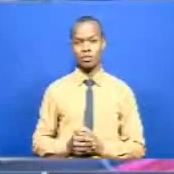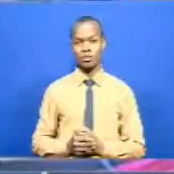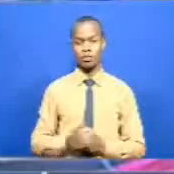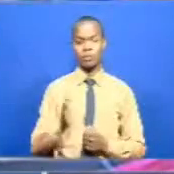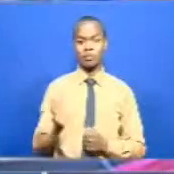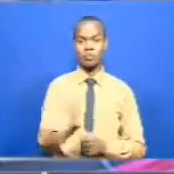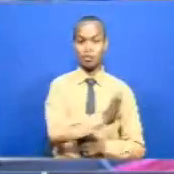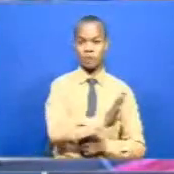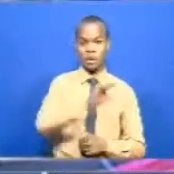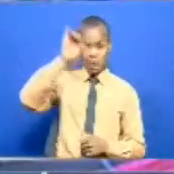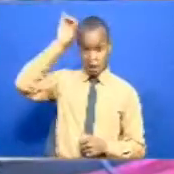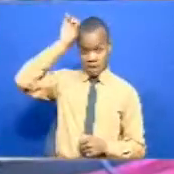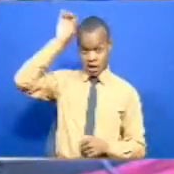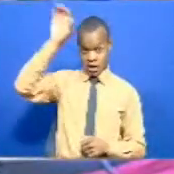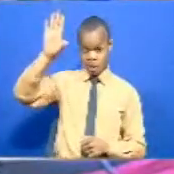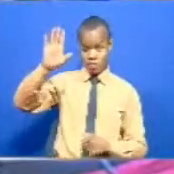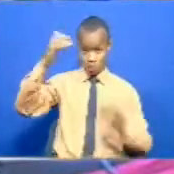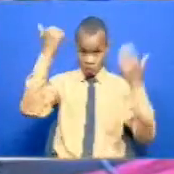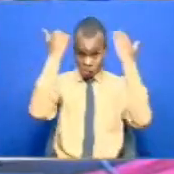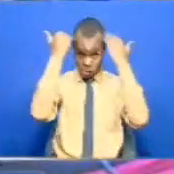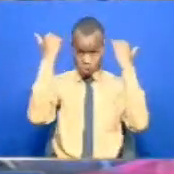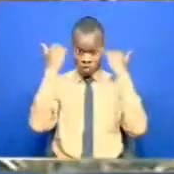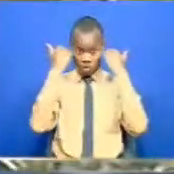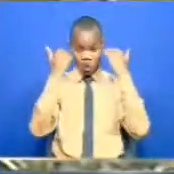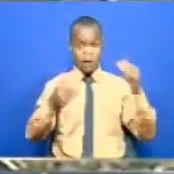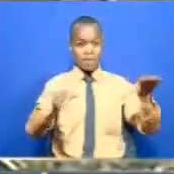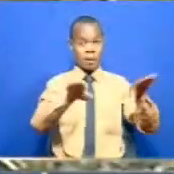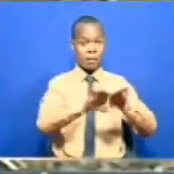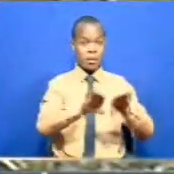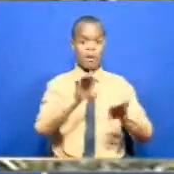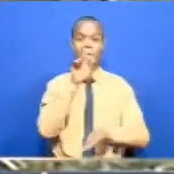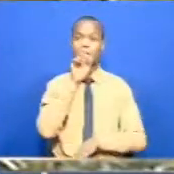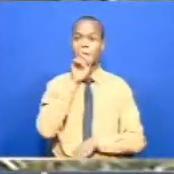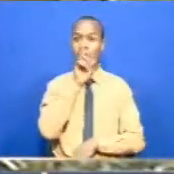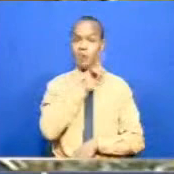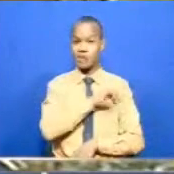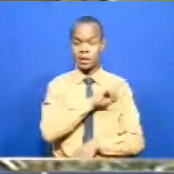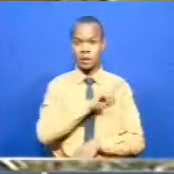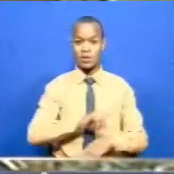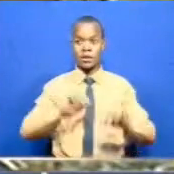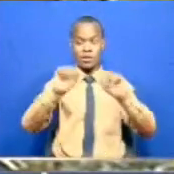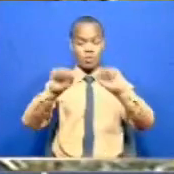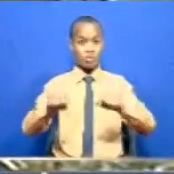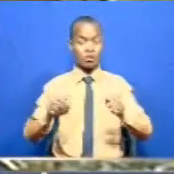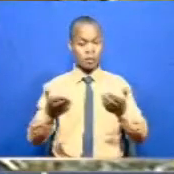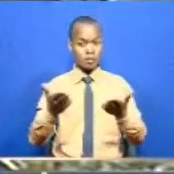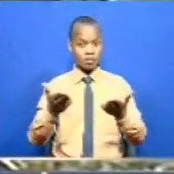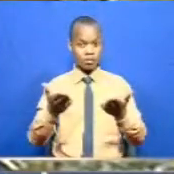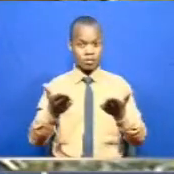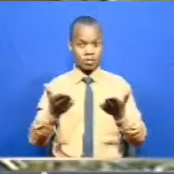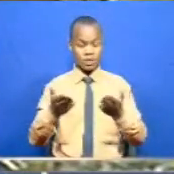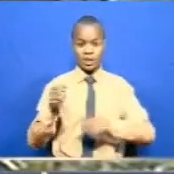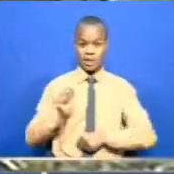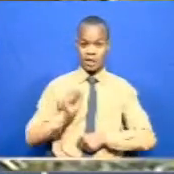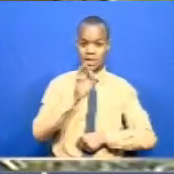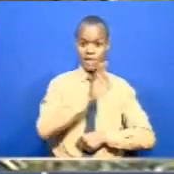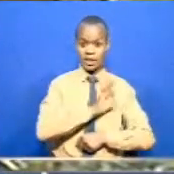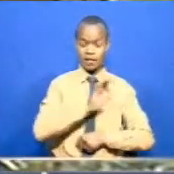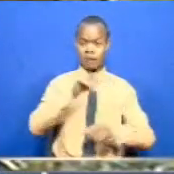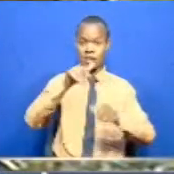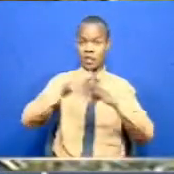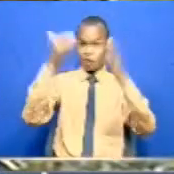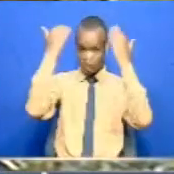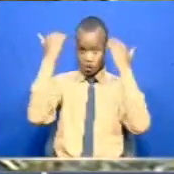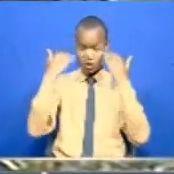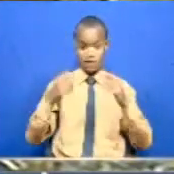The Kiambu Law Court has been temporarily shut down to allow for the disinfection of the facility. Staff stationed in the court has